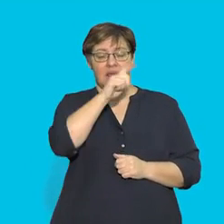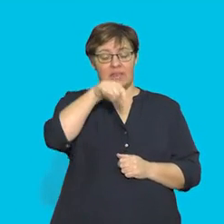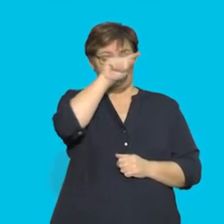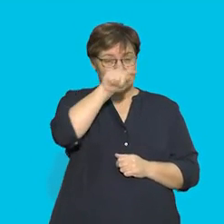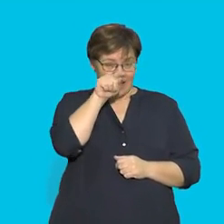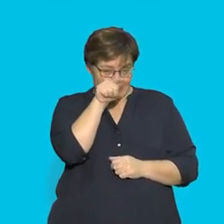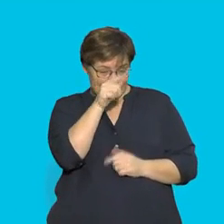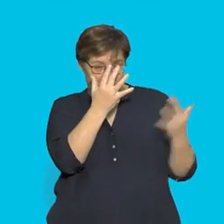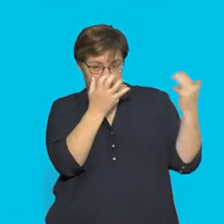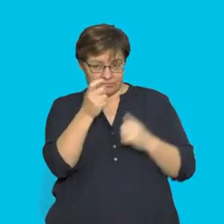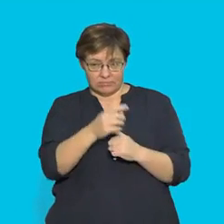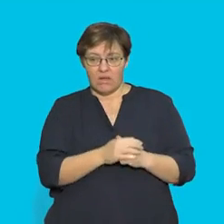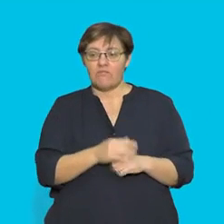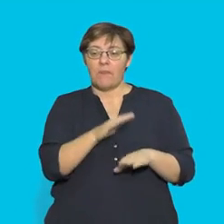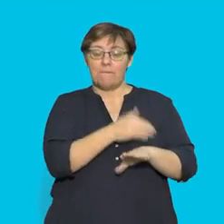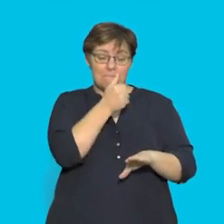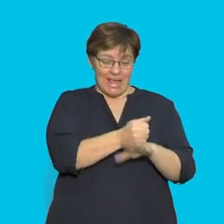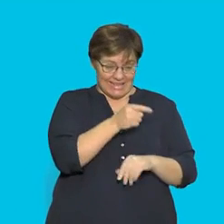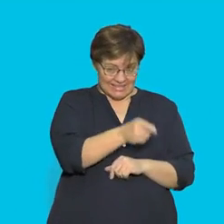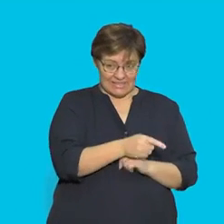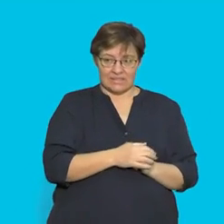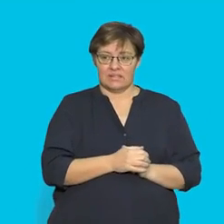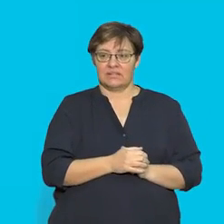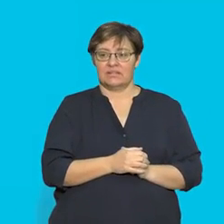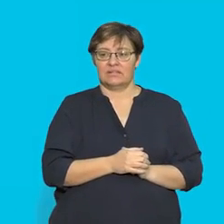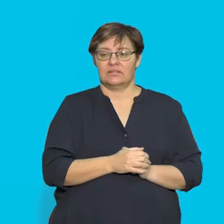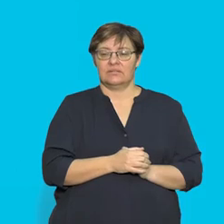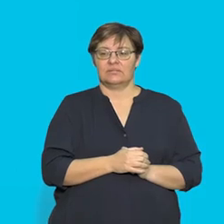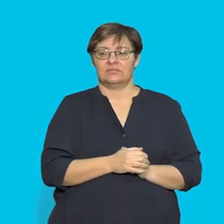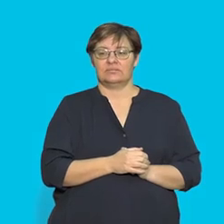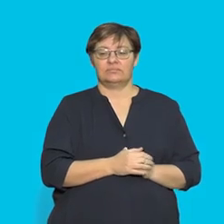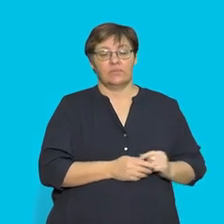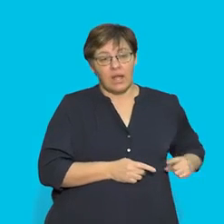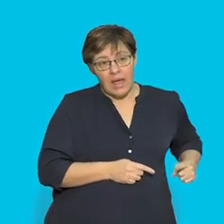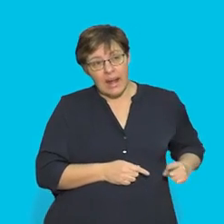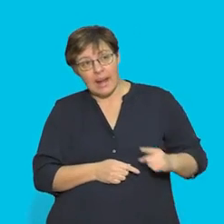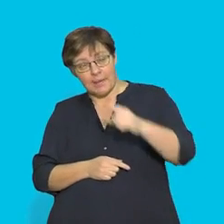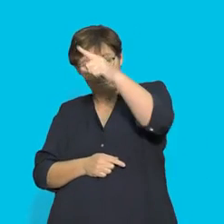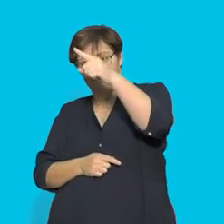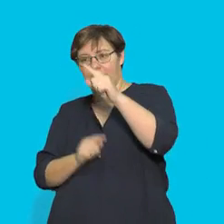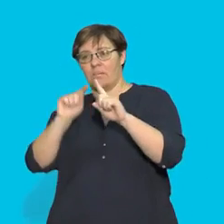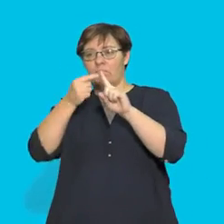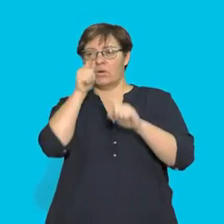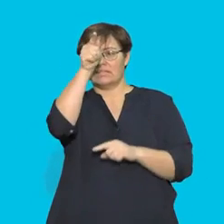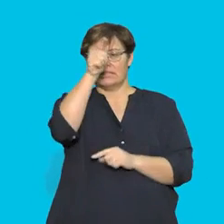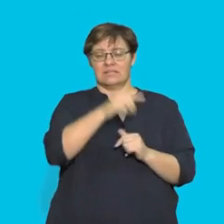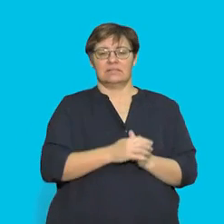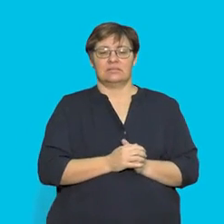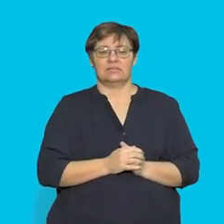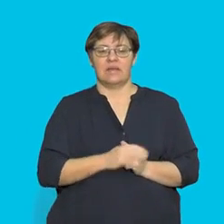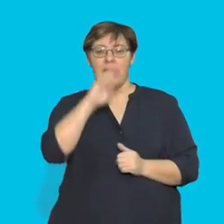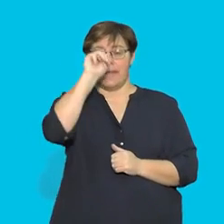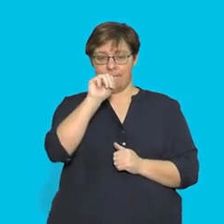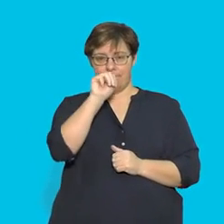that's labeled theta. What angle will we walk in? So it's from the base of the pyramid, from the base of the pyramid up to